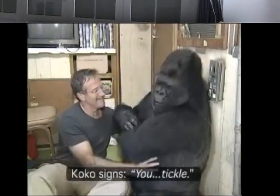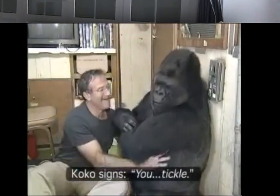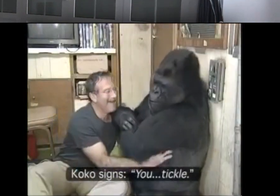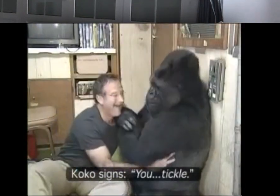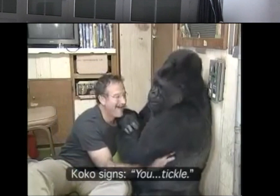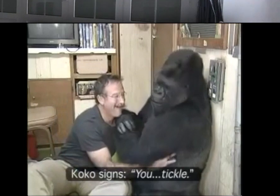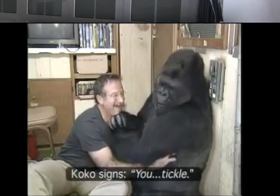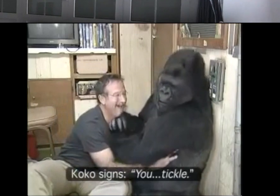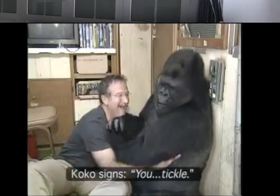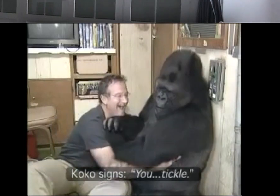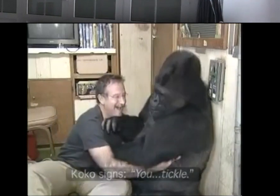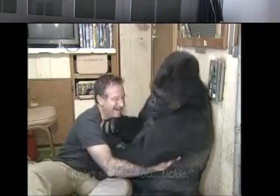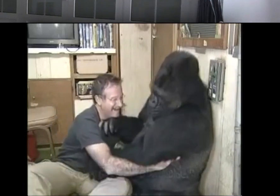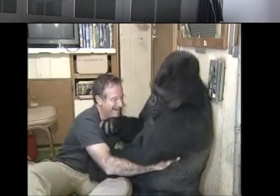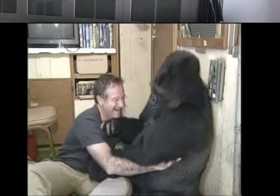Tickle. You